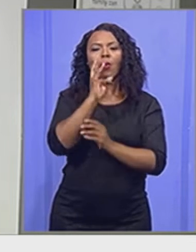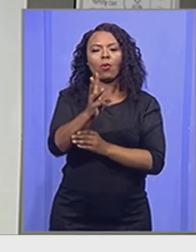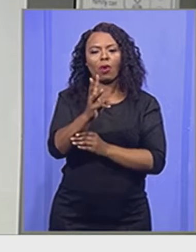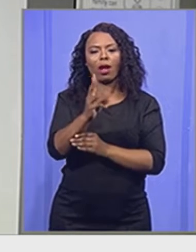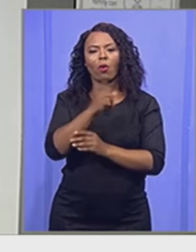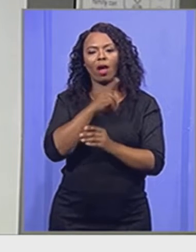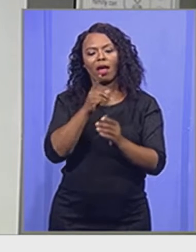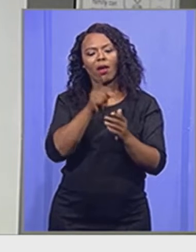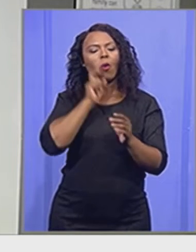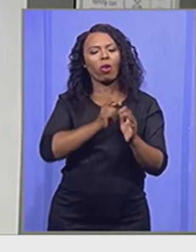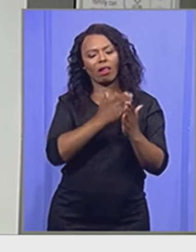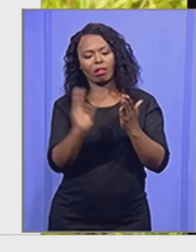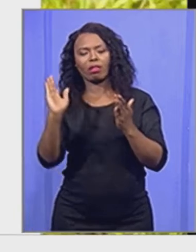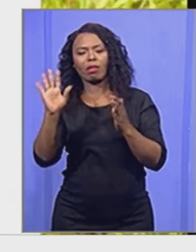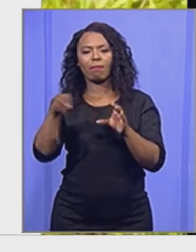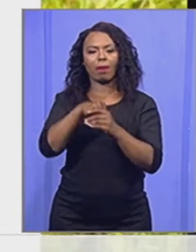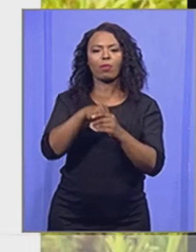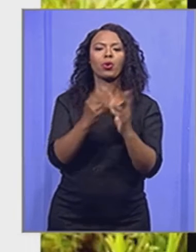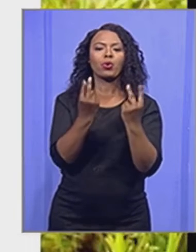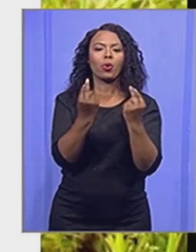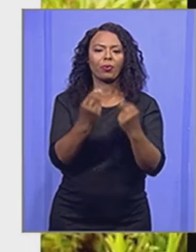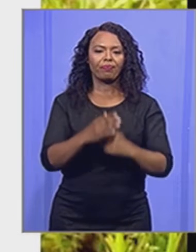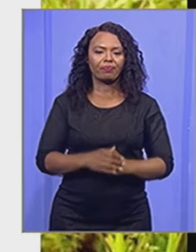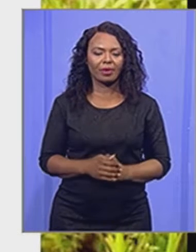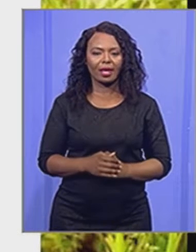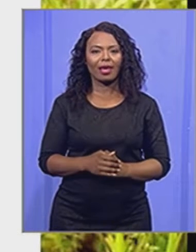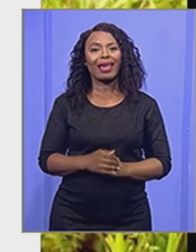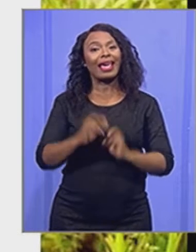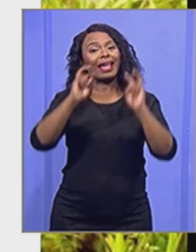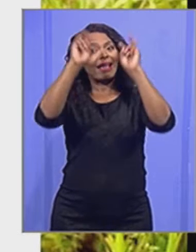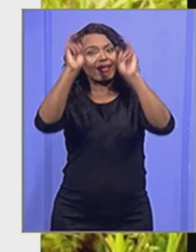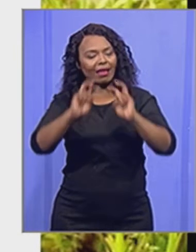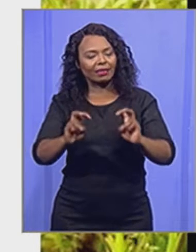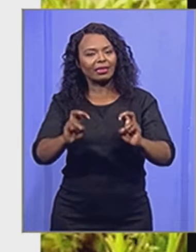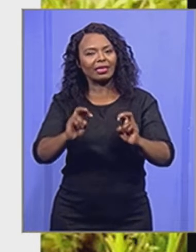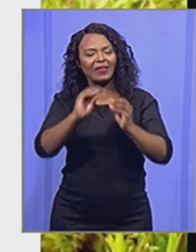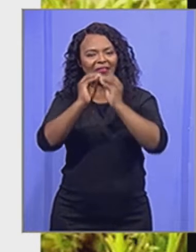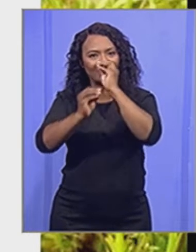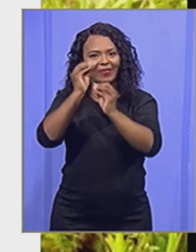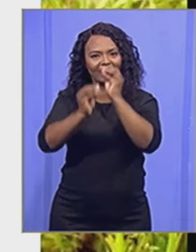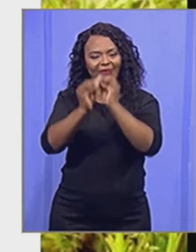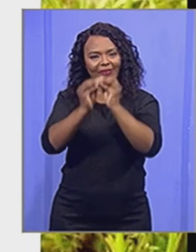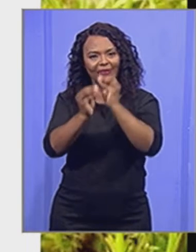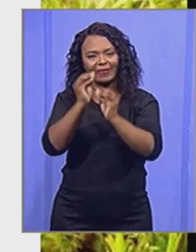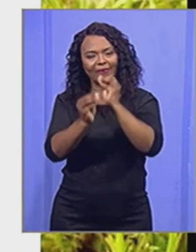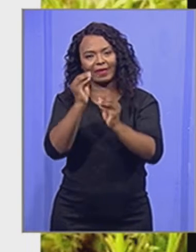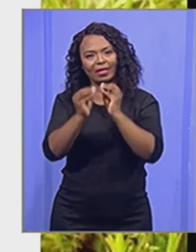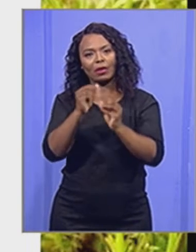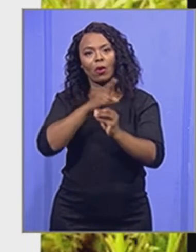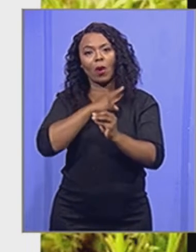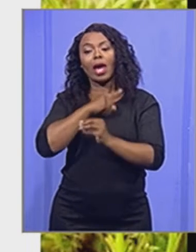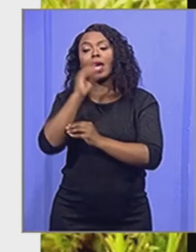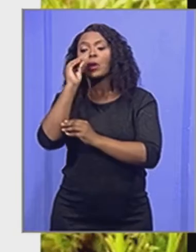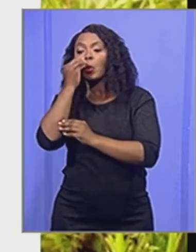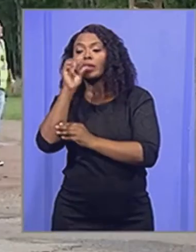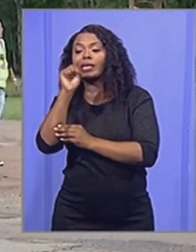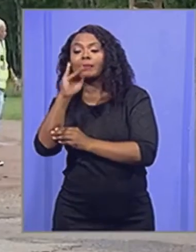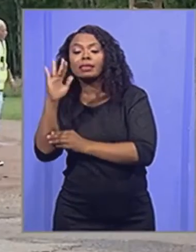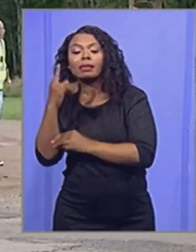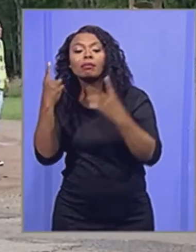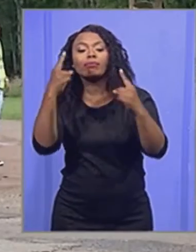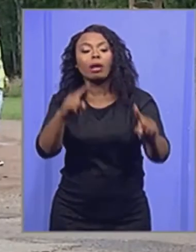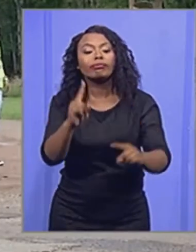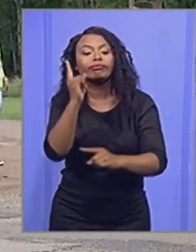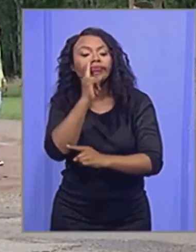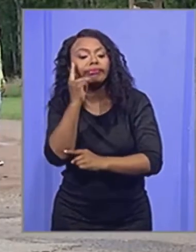line to Dini Estate. Le fa gona motlakase o ne wa baakangwa morago ga gore lephata la dikgang la SABC le batlisise